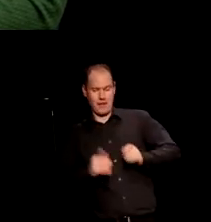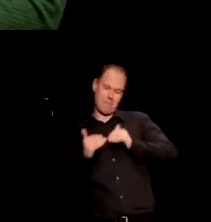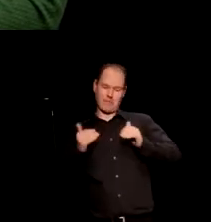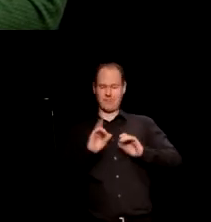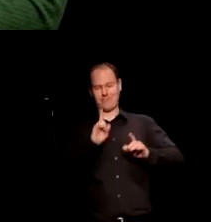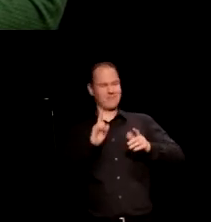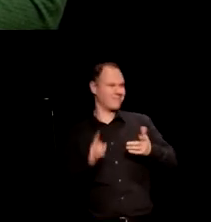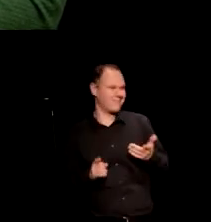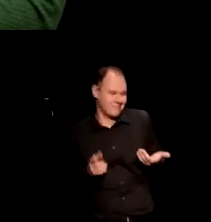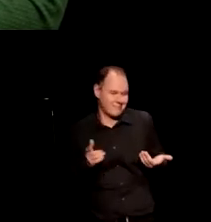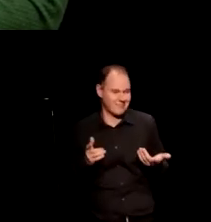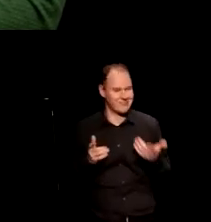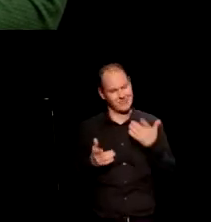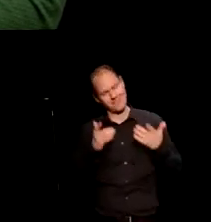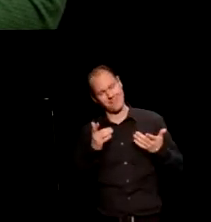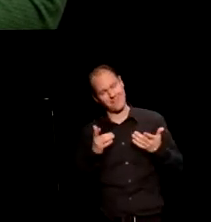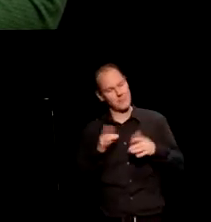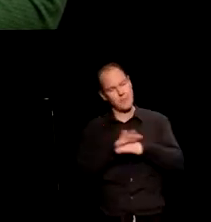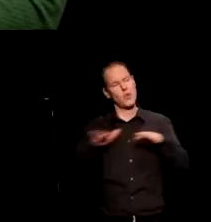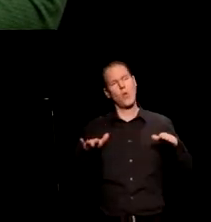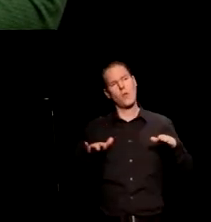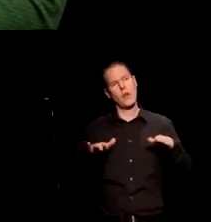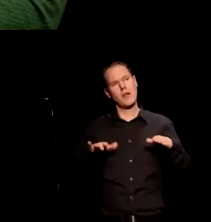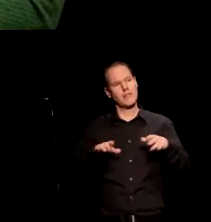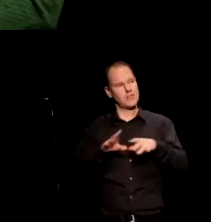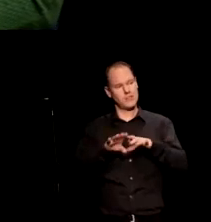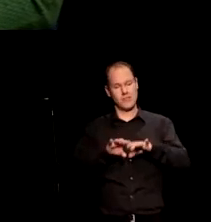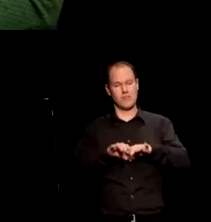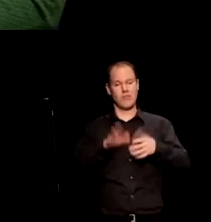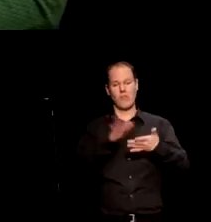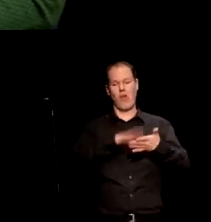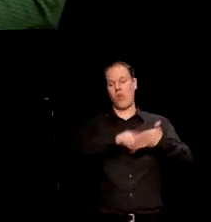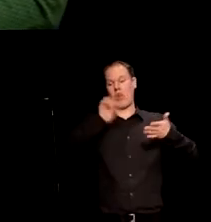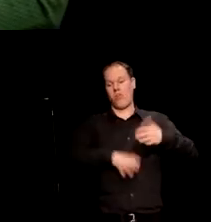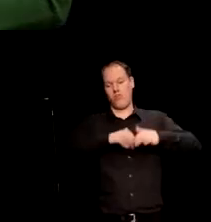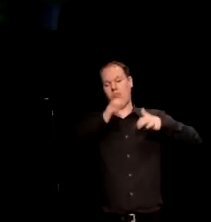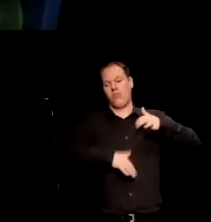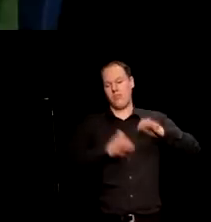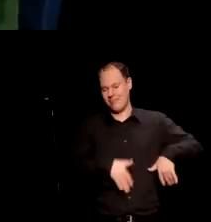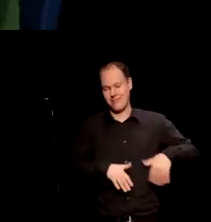do stuff on top of the play, but just don't sing the play.